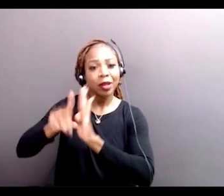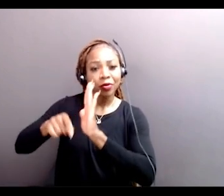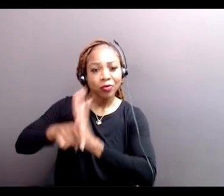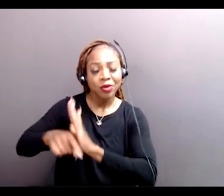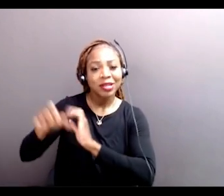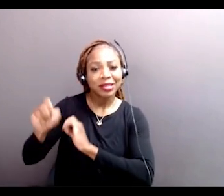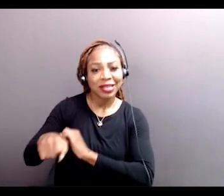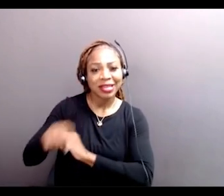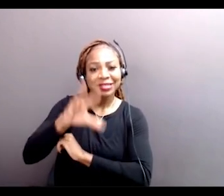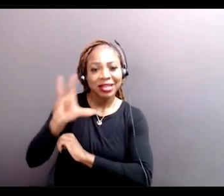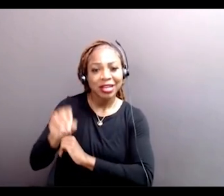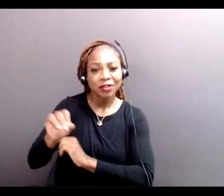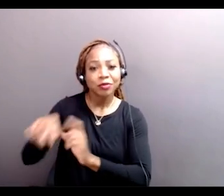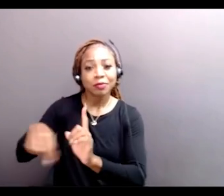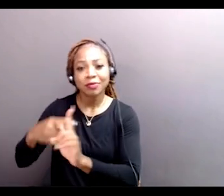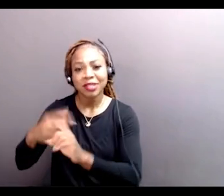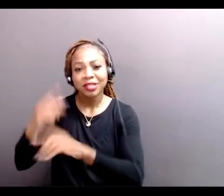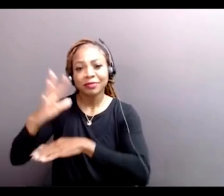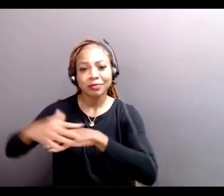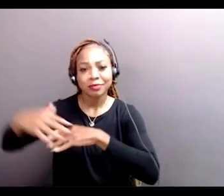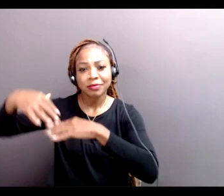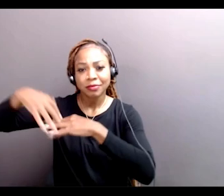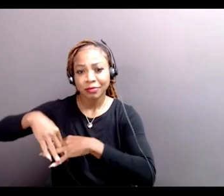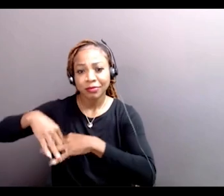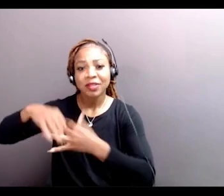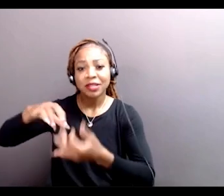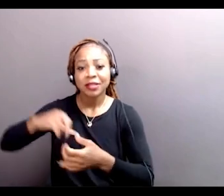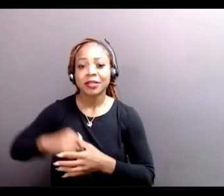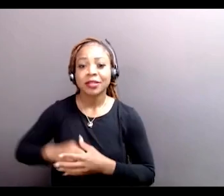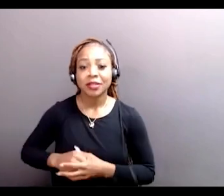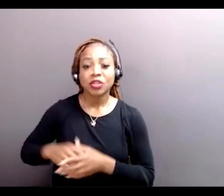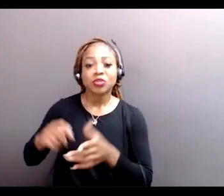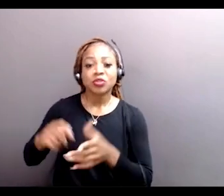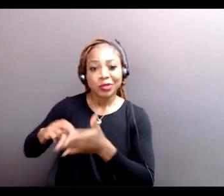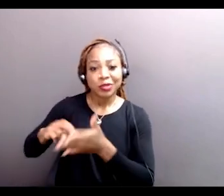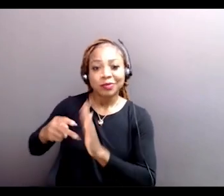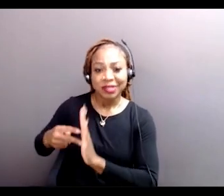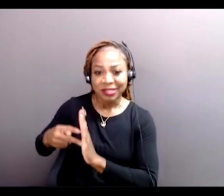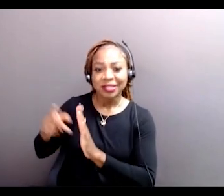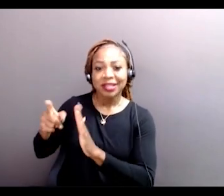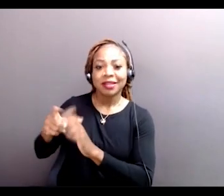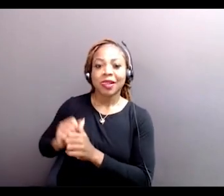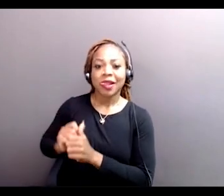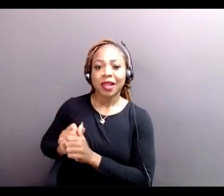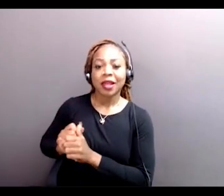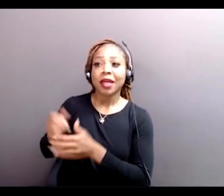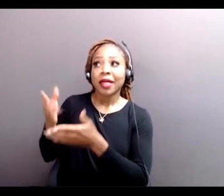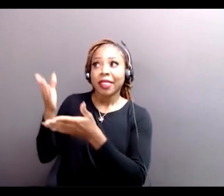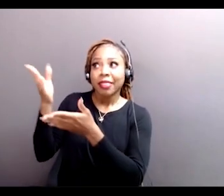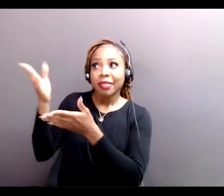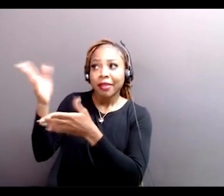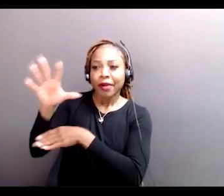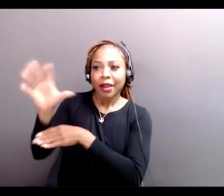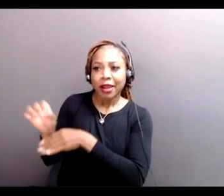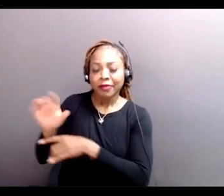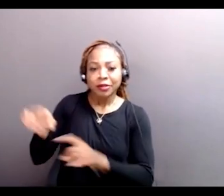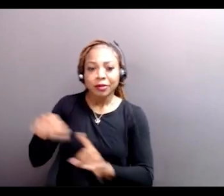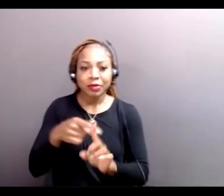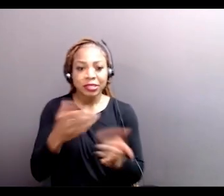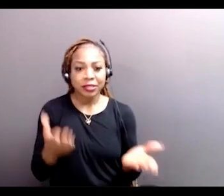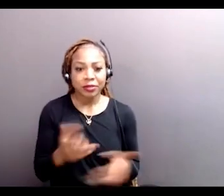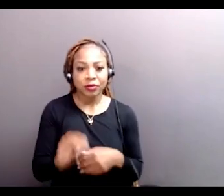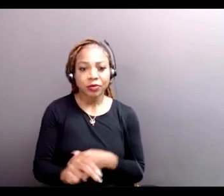is African and Indigenous. So Indigenous to Africa and Indigenous to North America.